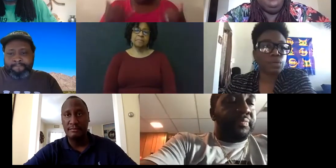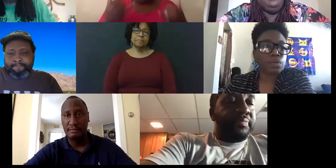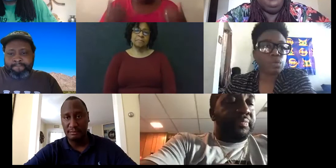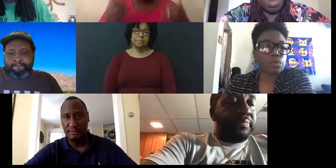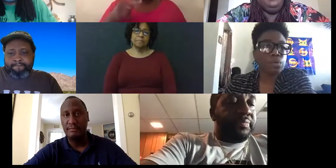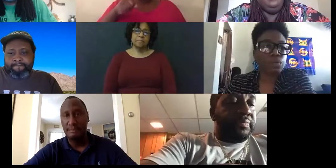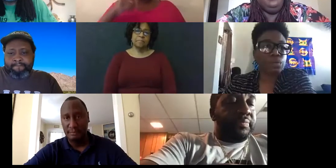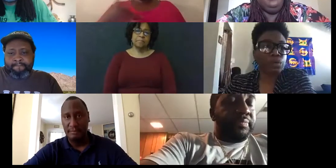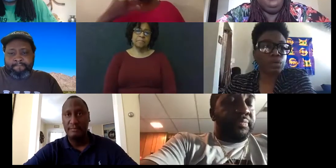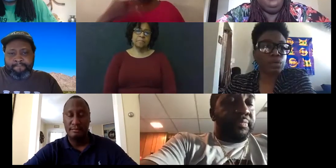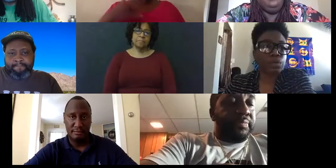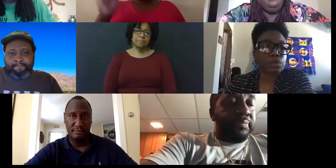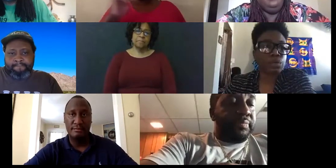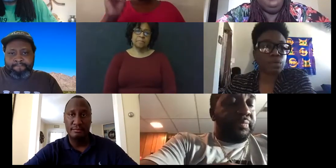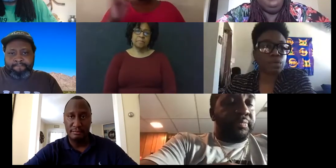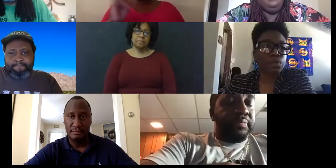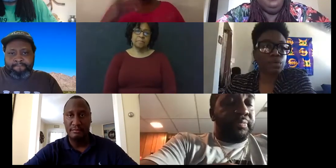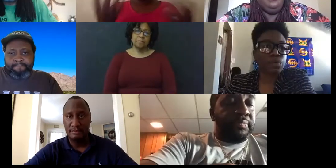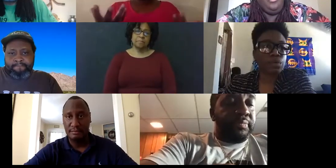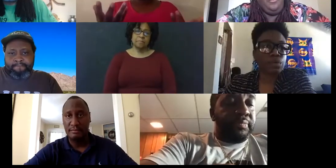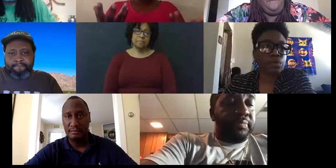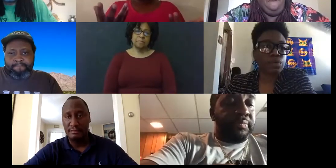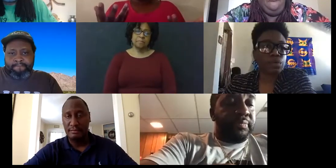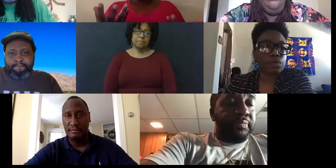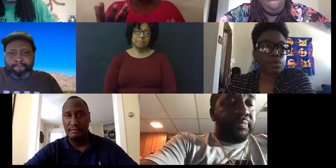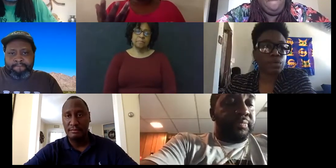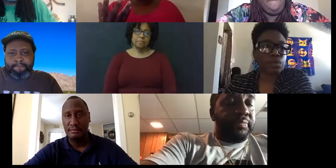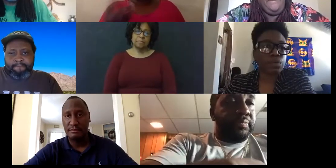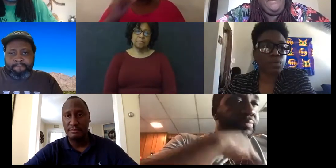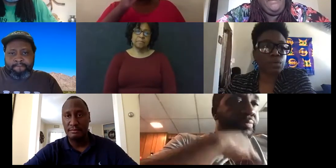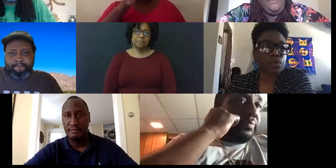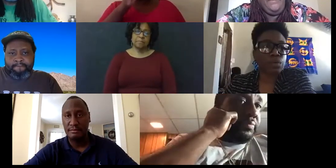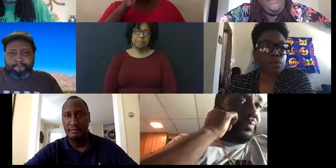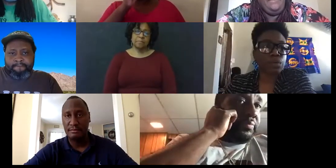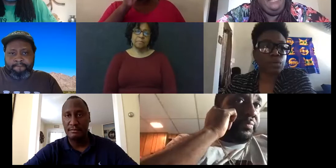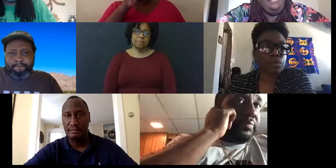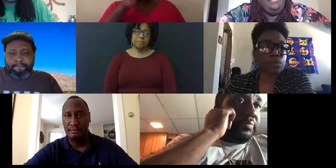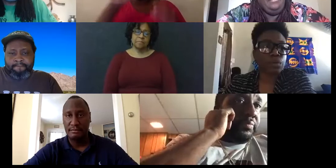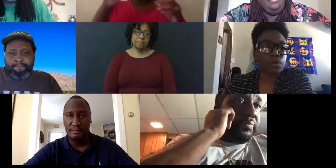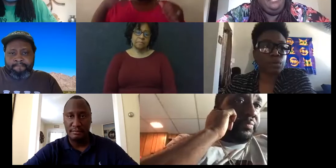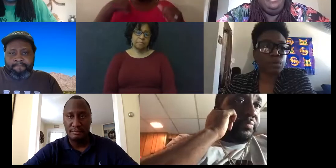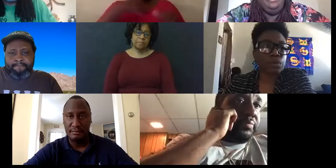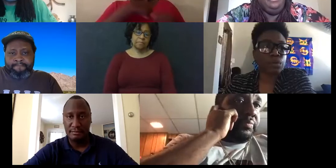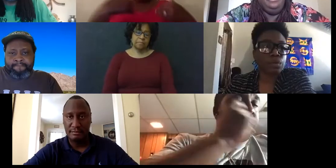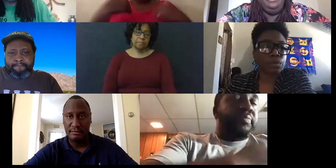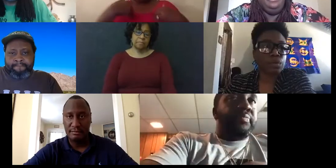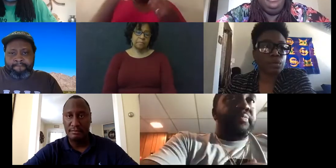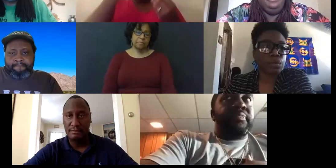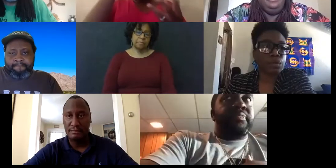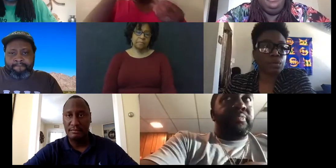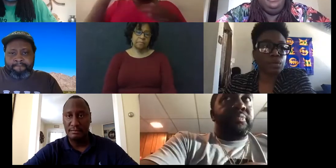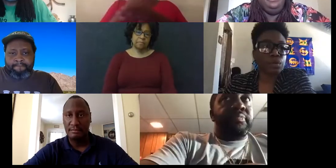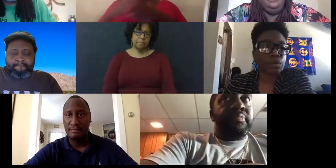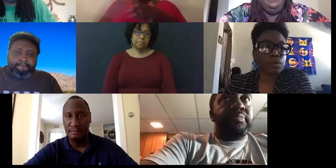do you feel like there was a lot of information shared for our community, or do you think our community was